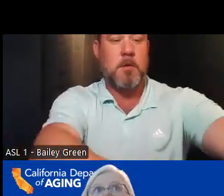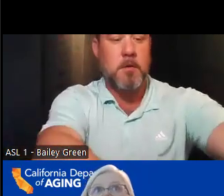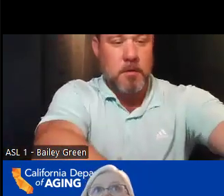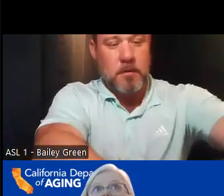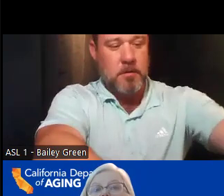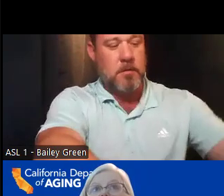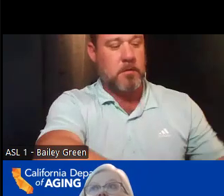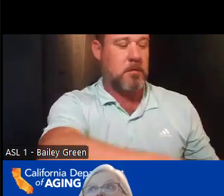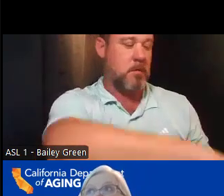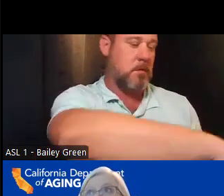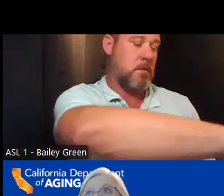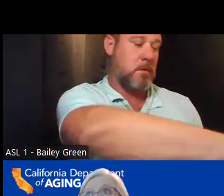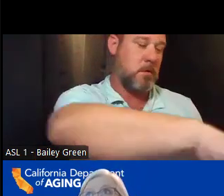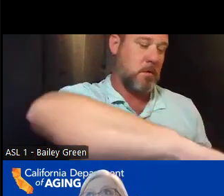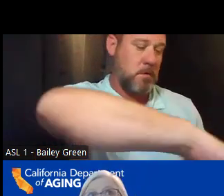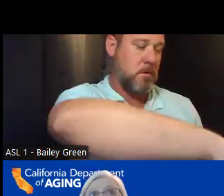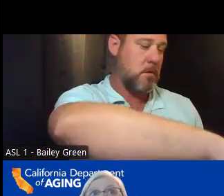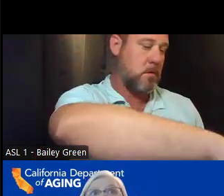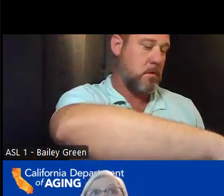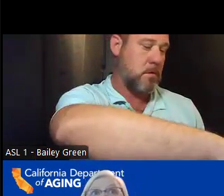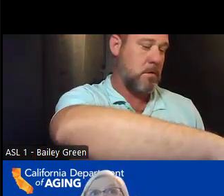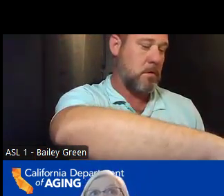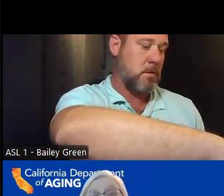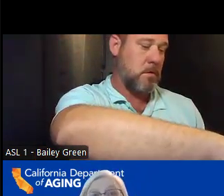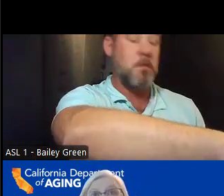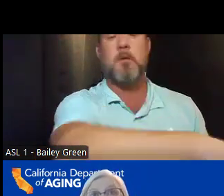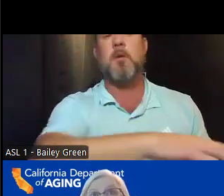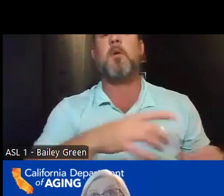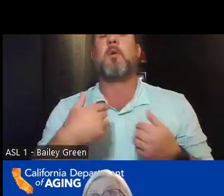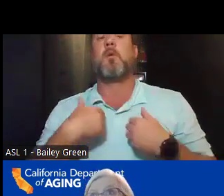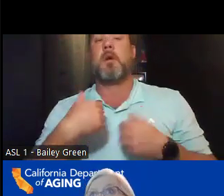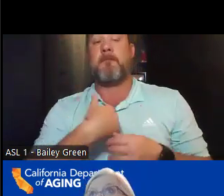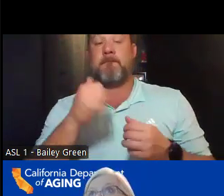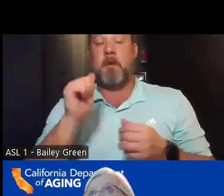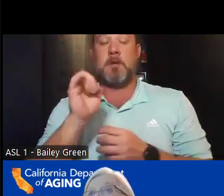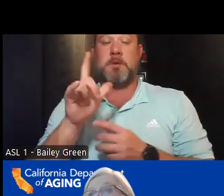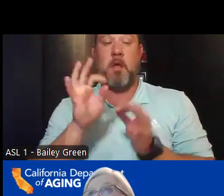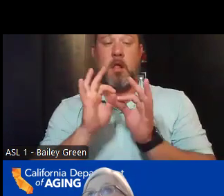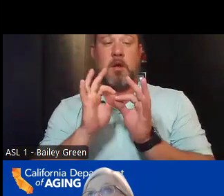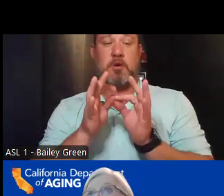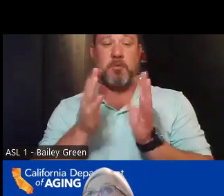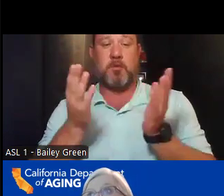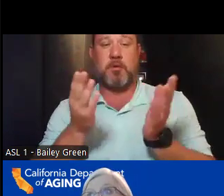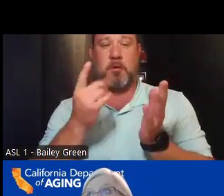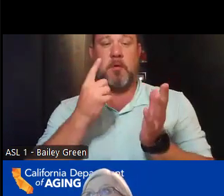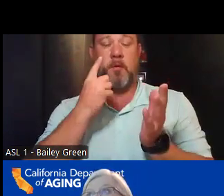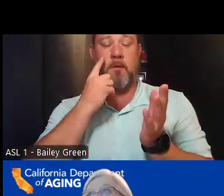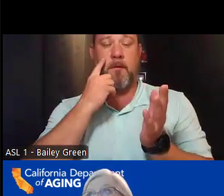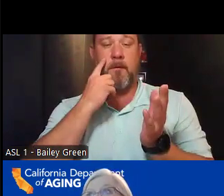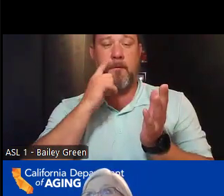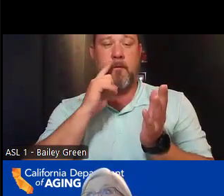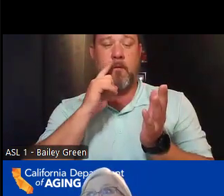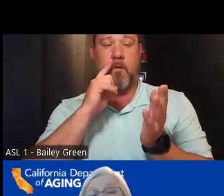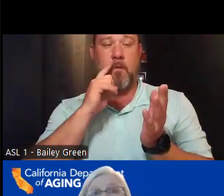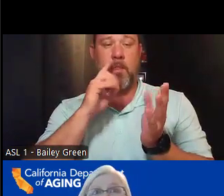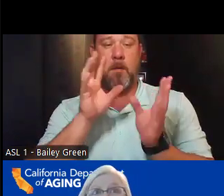Want to point out our accessibility features for this webinar. We do have American Sign Language interpreting provided,